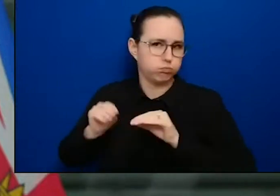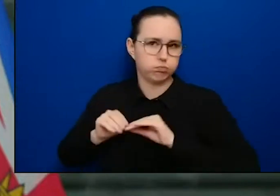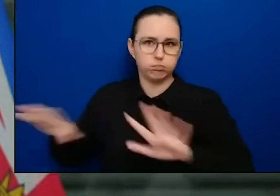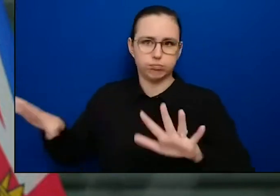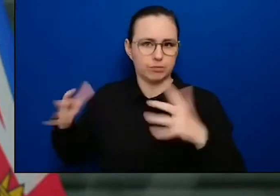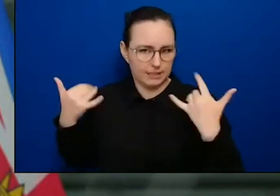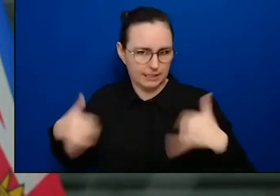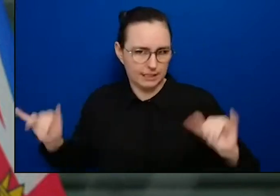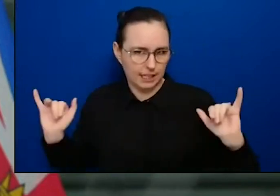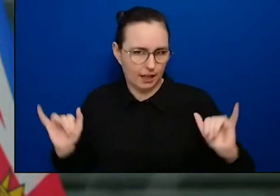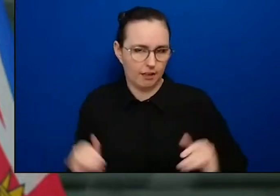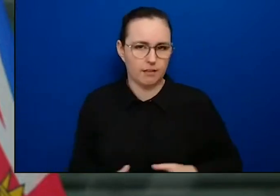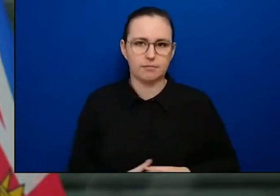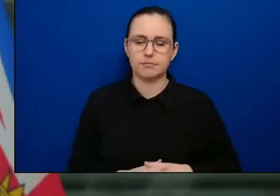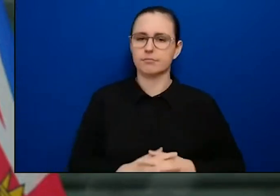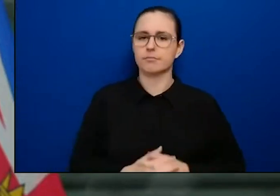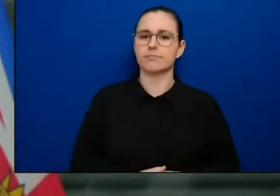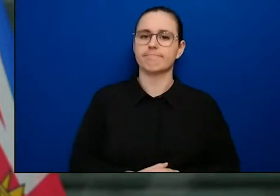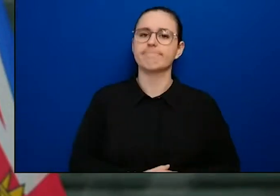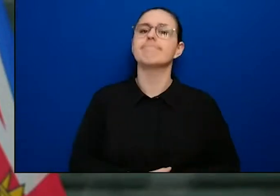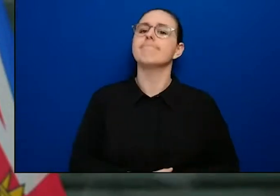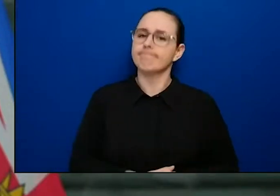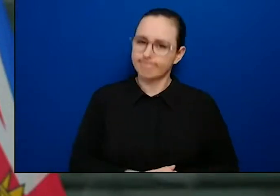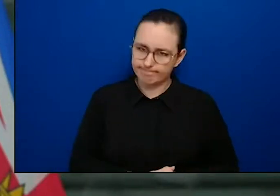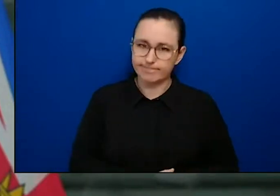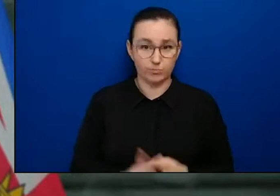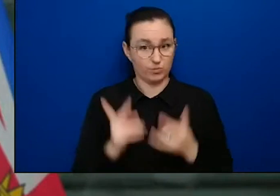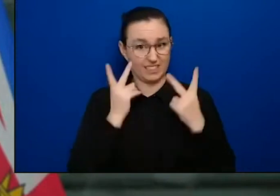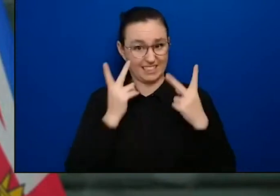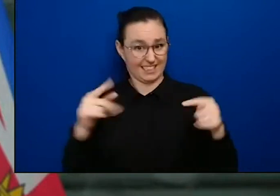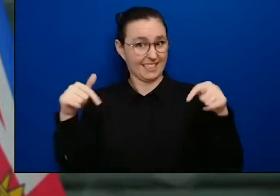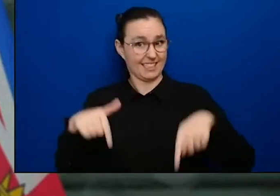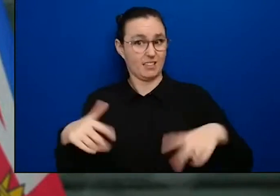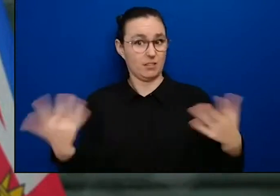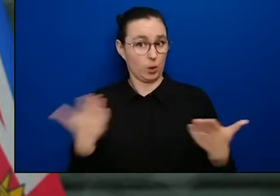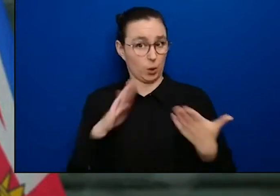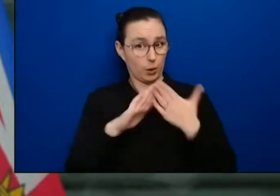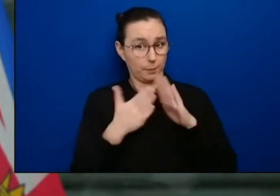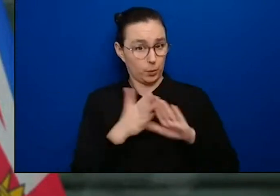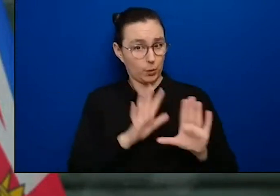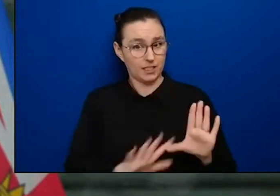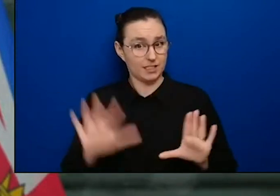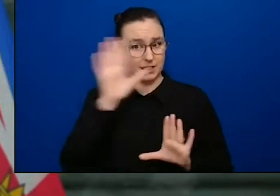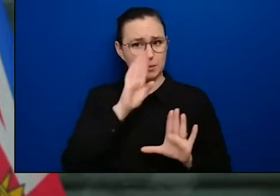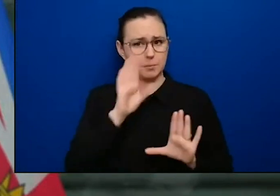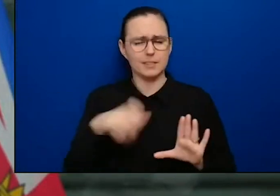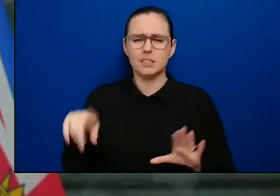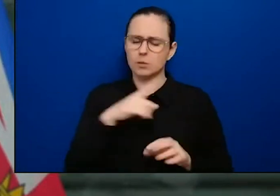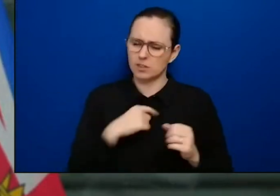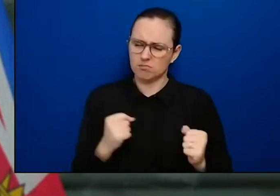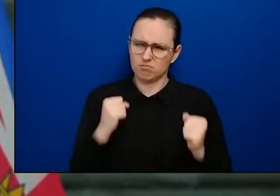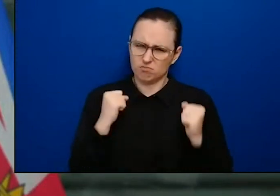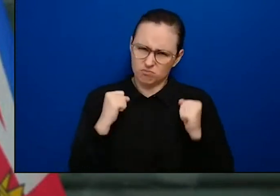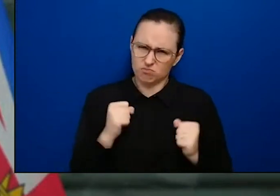strength and resiliency of our communities across BC, and we